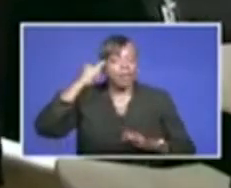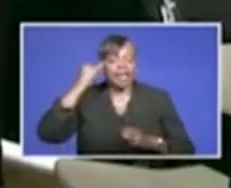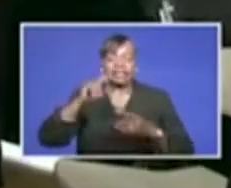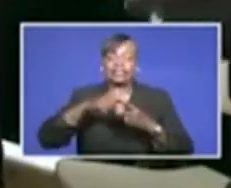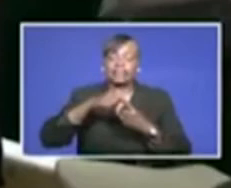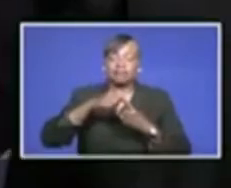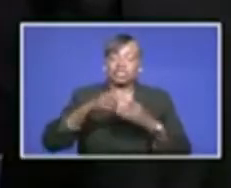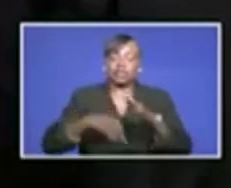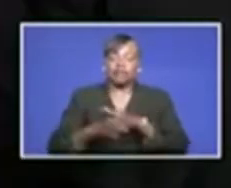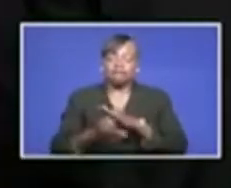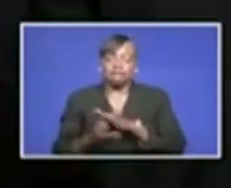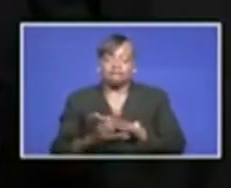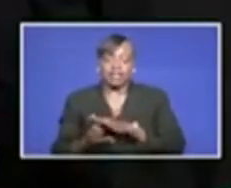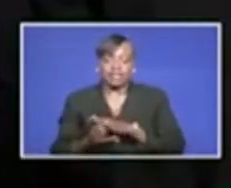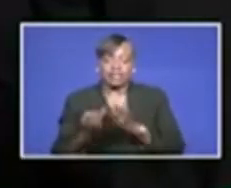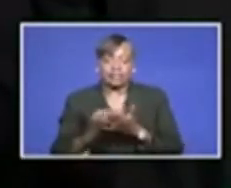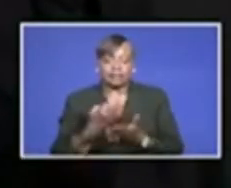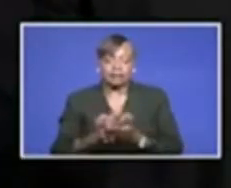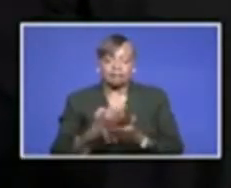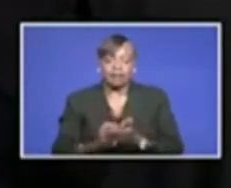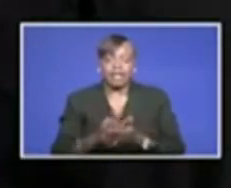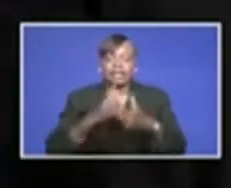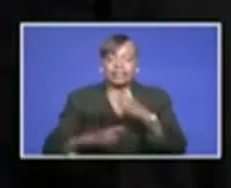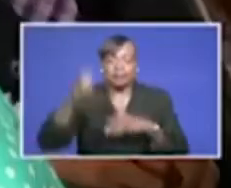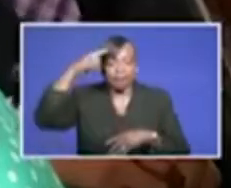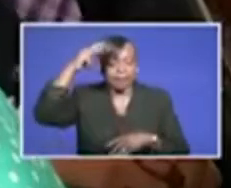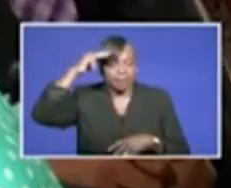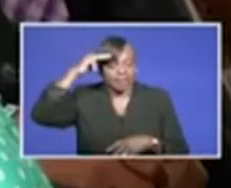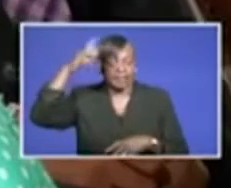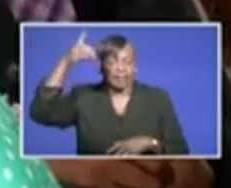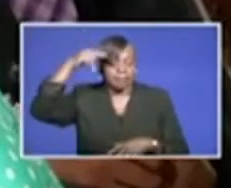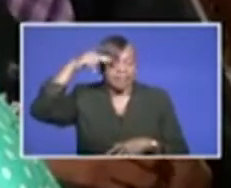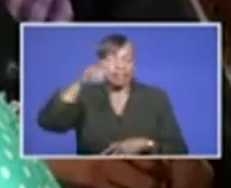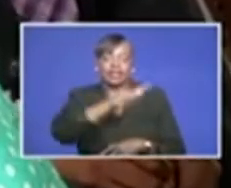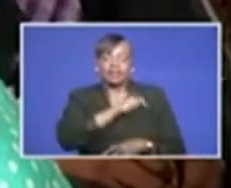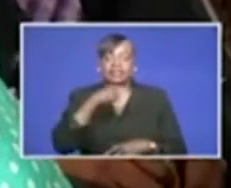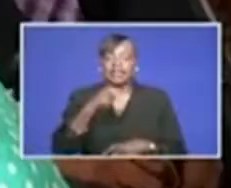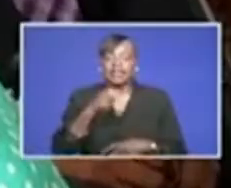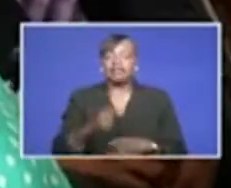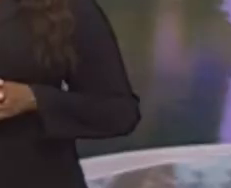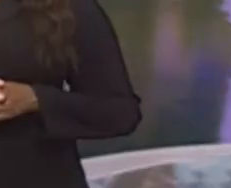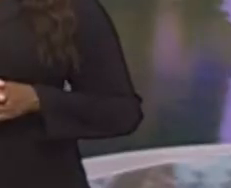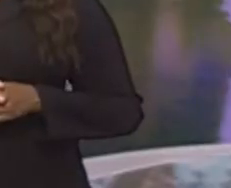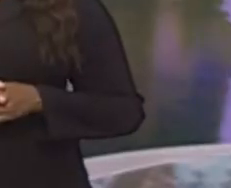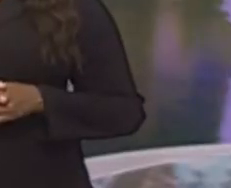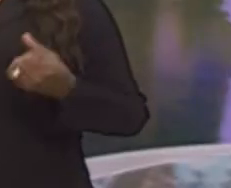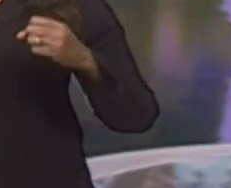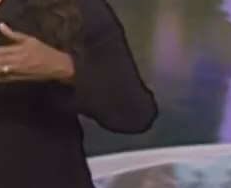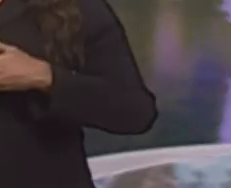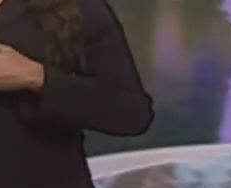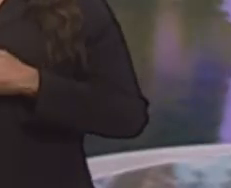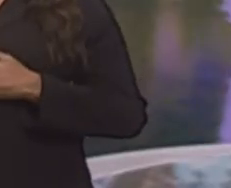and the first in the Caribbean. Deputy Prime Minister the Honorable Peter Turnquest says the support is timeless. Well,